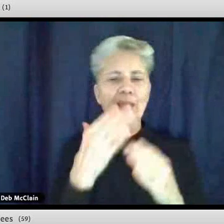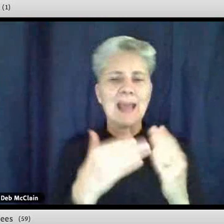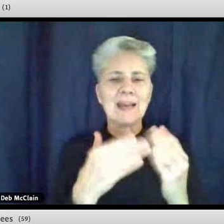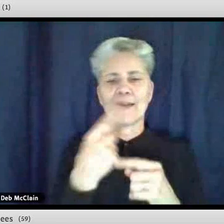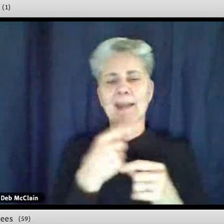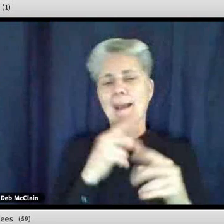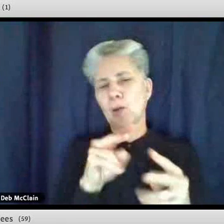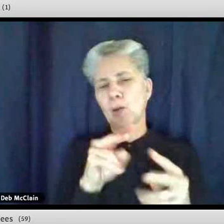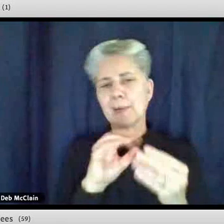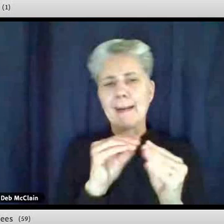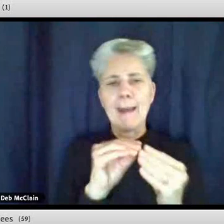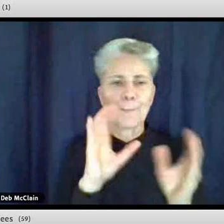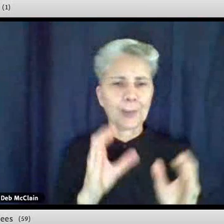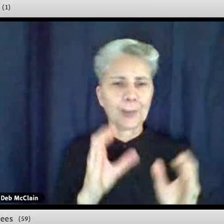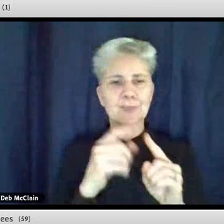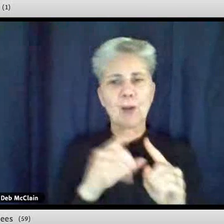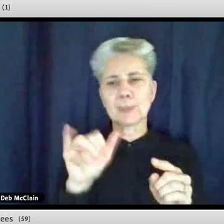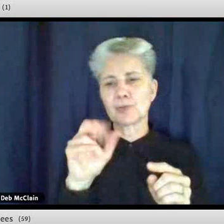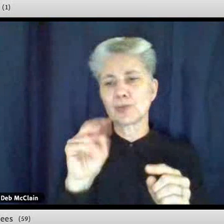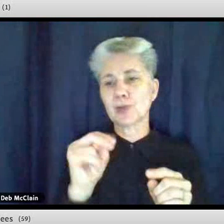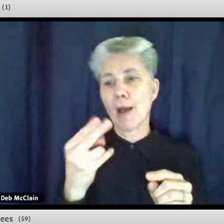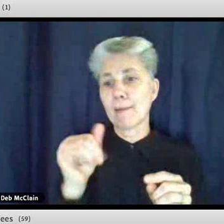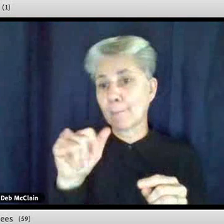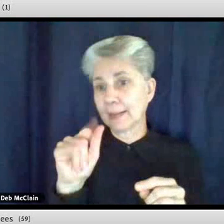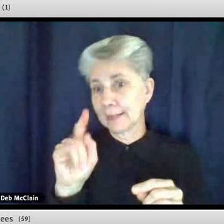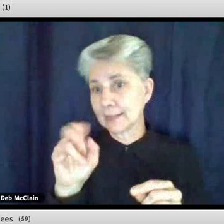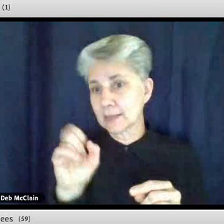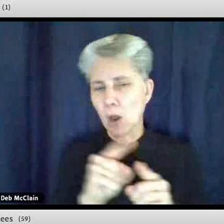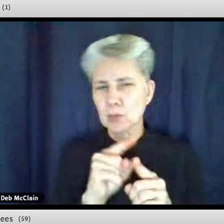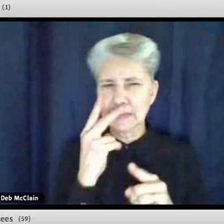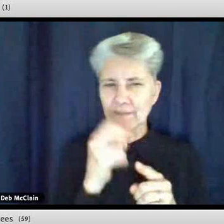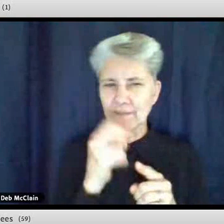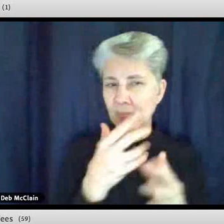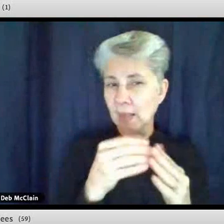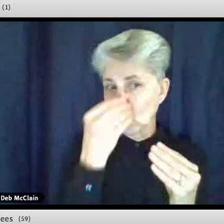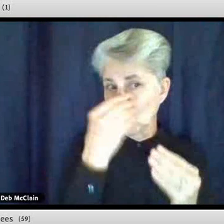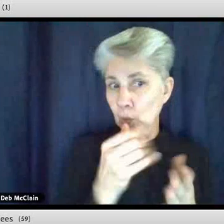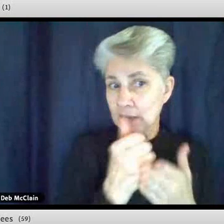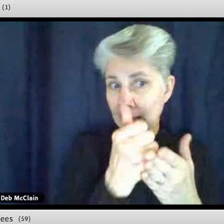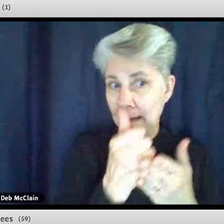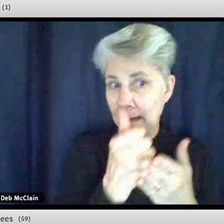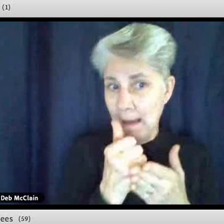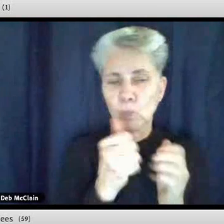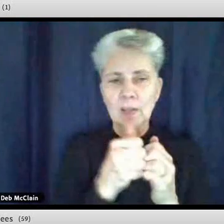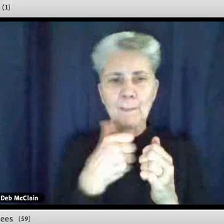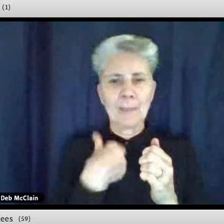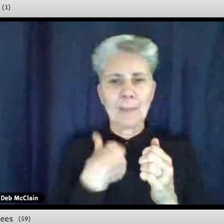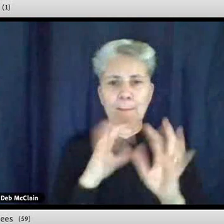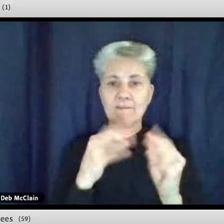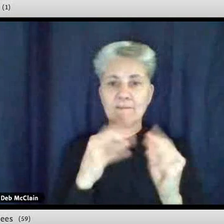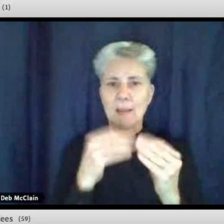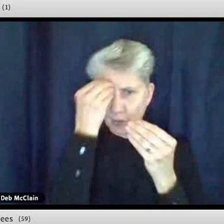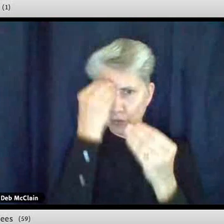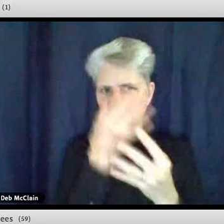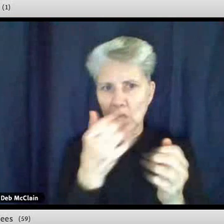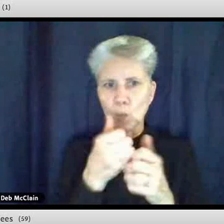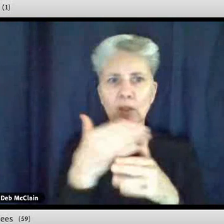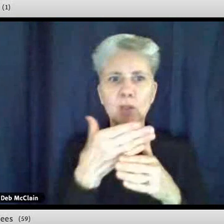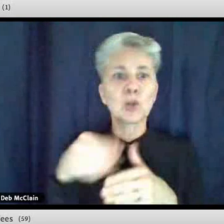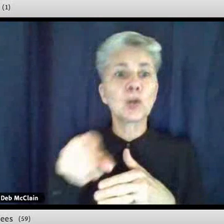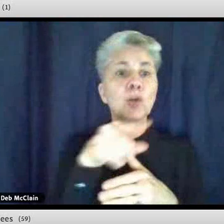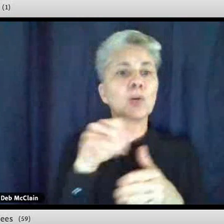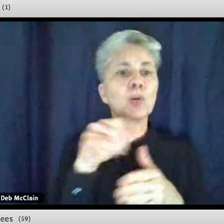every single update. That's kind of what I tend to do. Towards the end of the day, I'll look at the numbers, of course, from Johns Hopkins, but I'll also see if there's